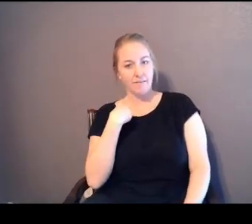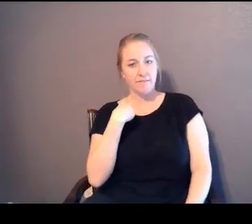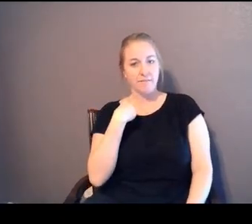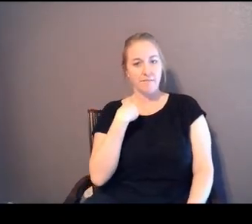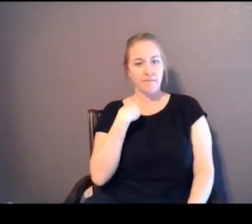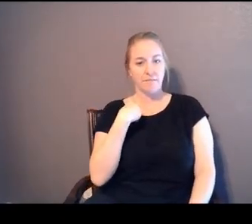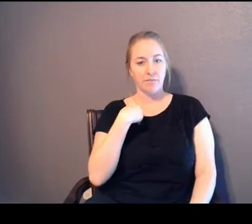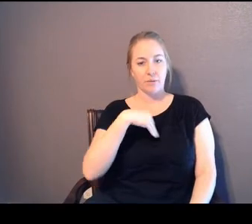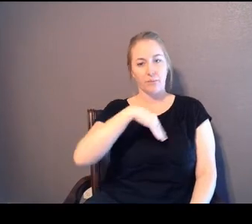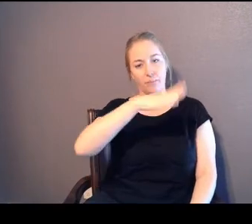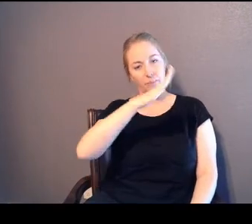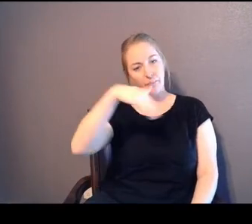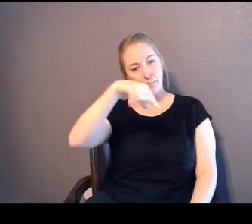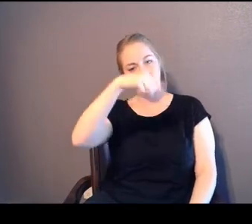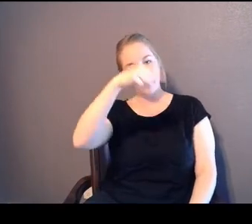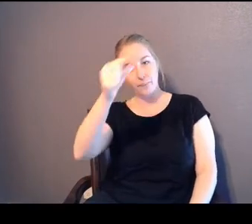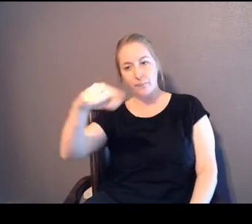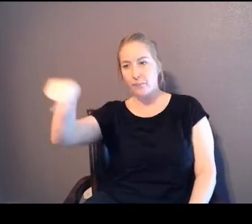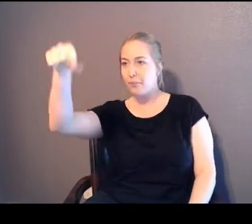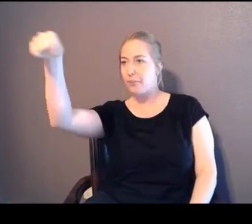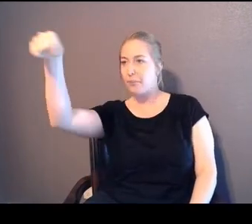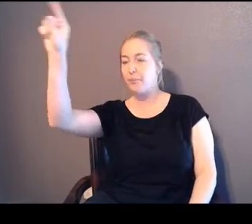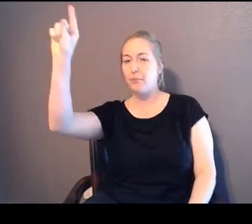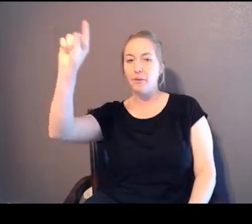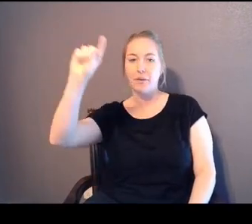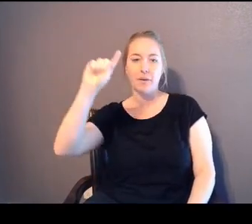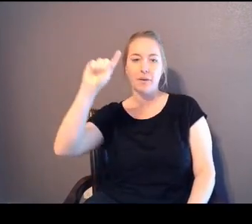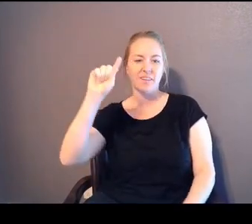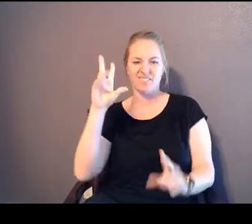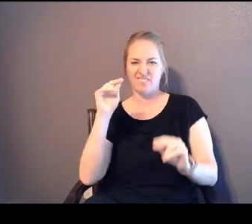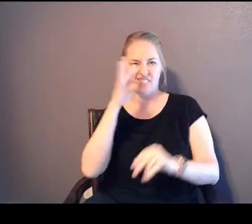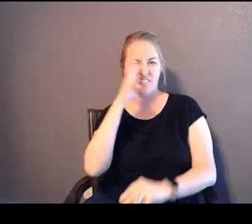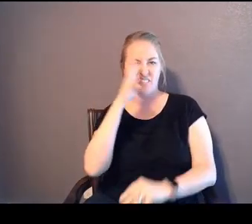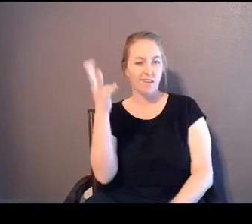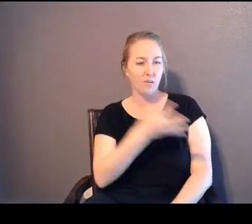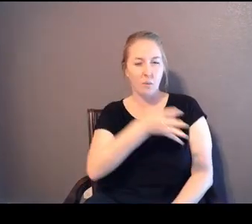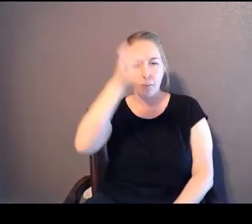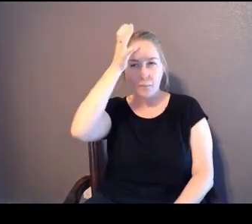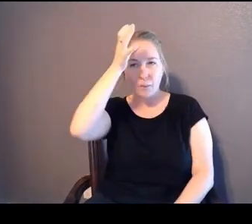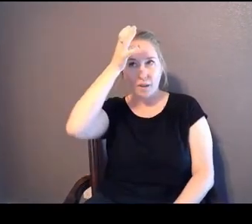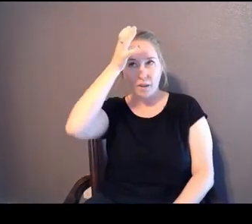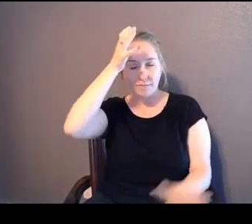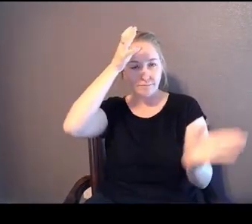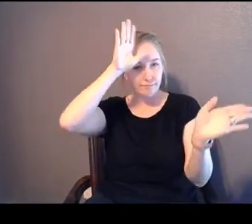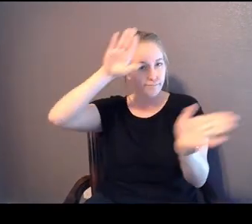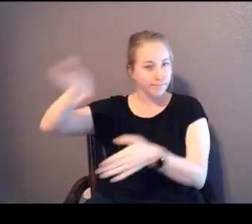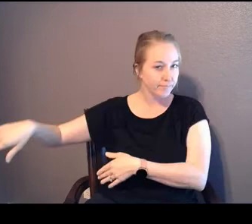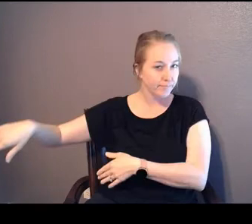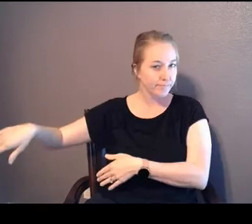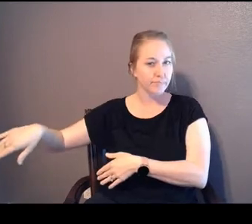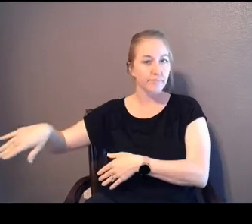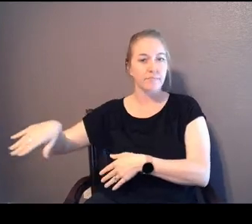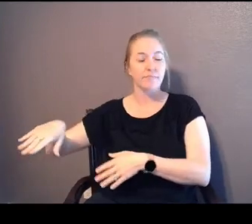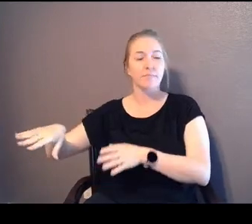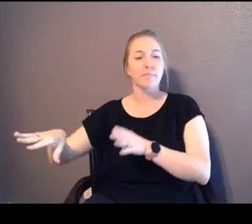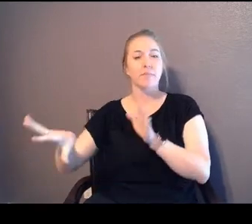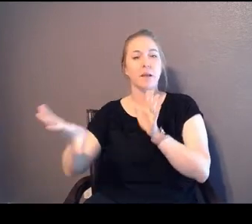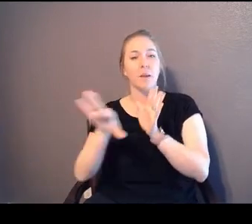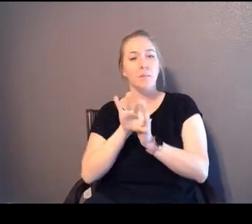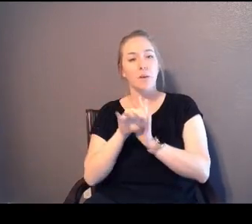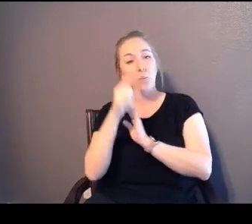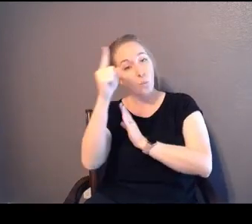goes all over the place. So I'm going to ignore what my brain wants me to do, and I'm going to pick one part of my plant to start